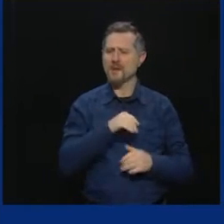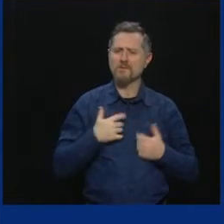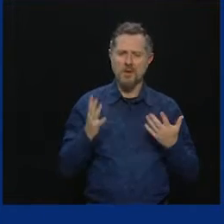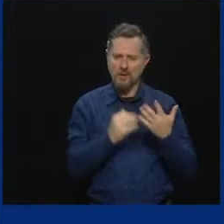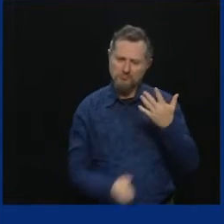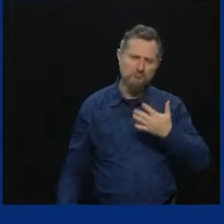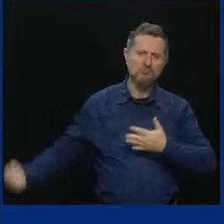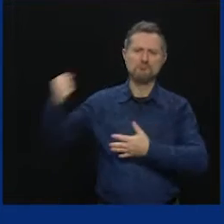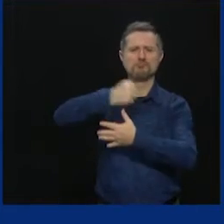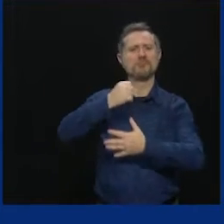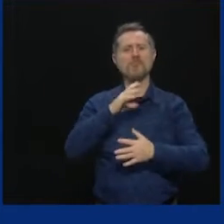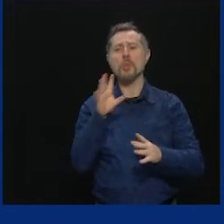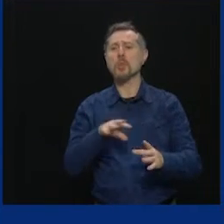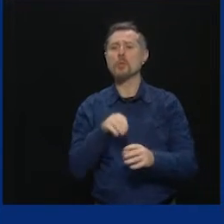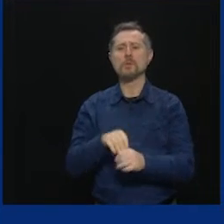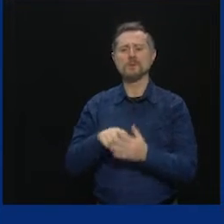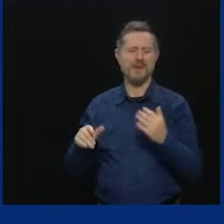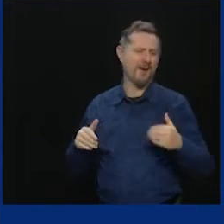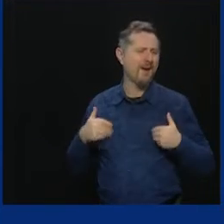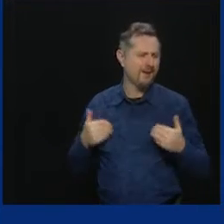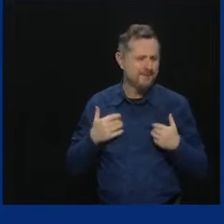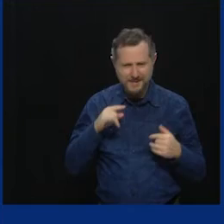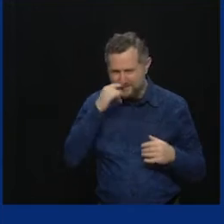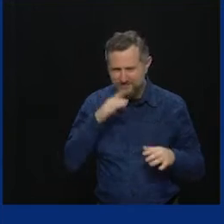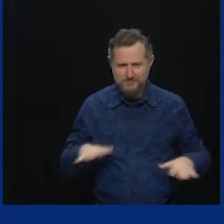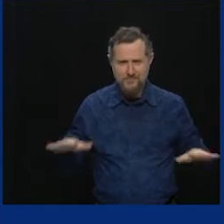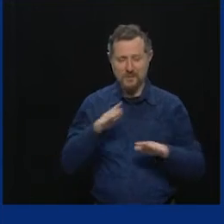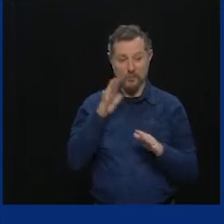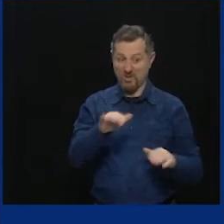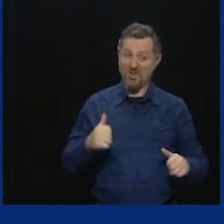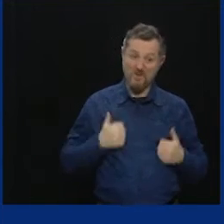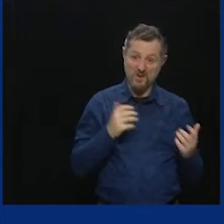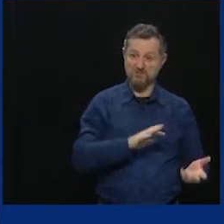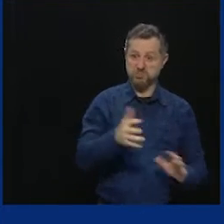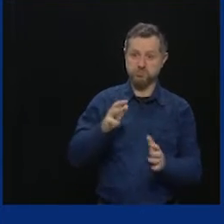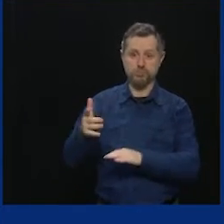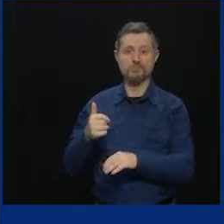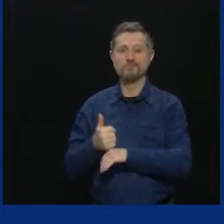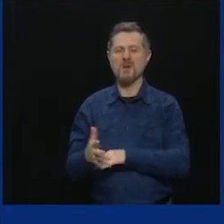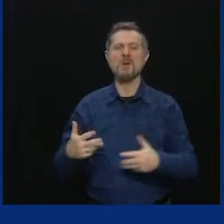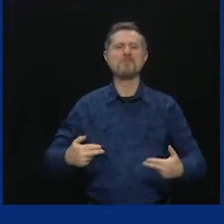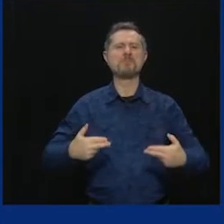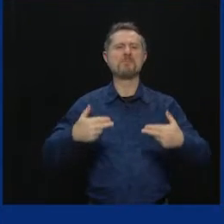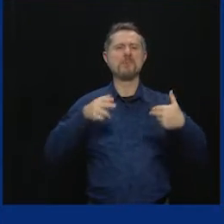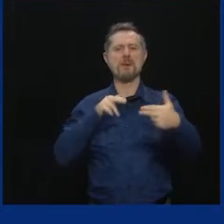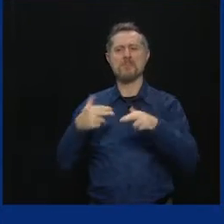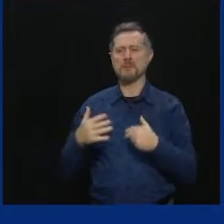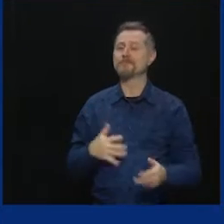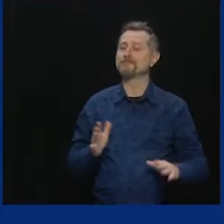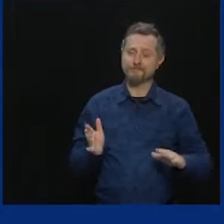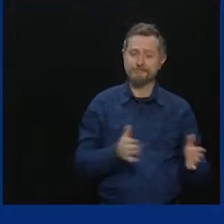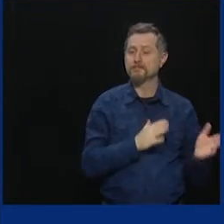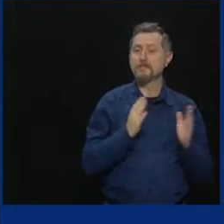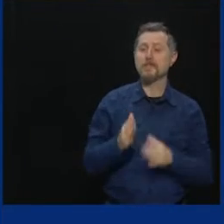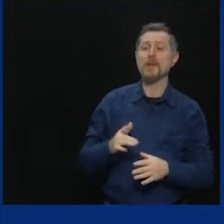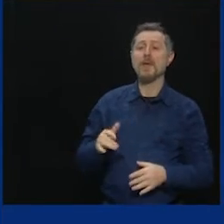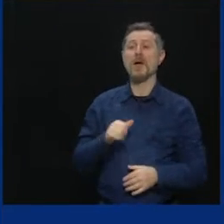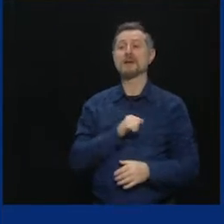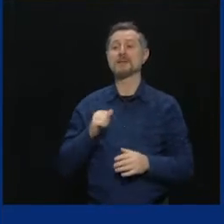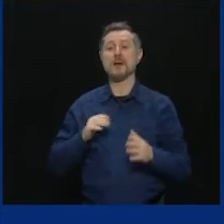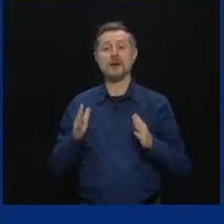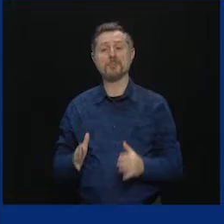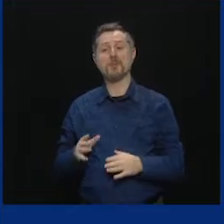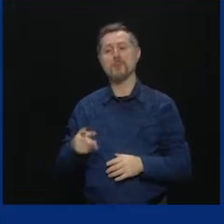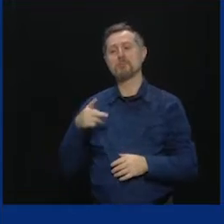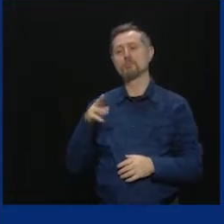save from a possible life of devastation as a result of gun violence. So that's what today is all about. Assemblymember Gary Pretlow, I thank you also for your